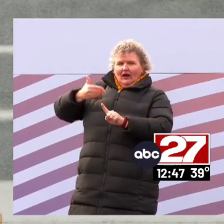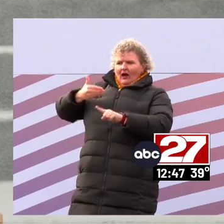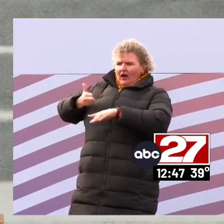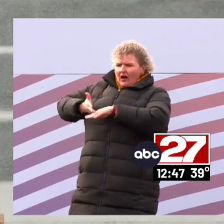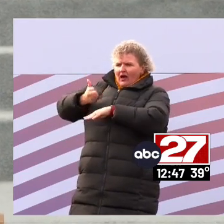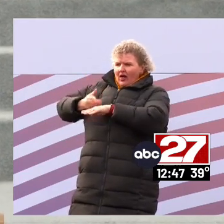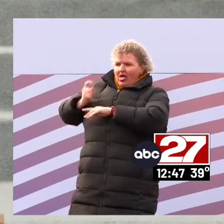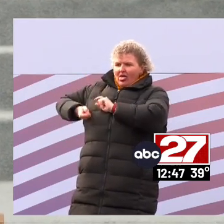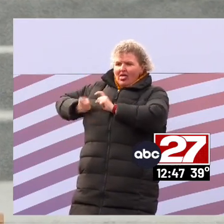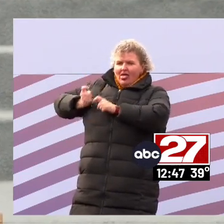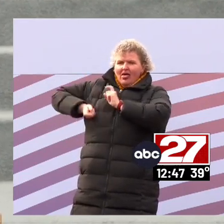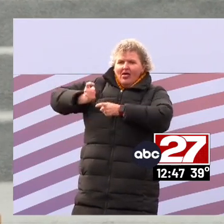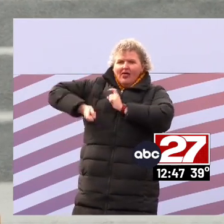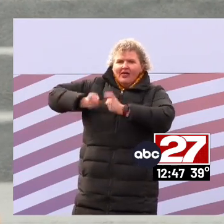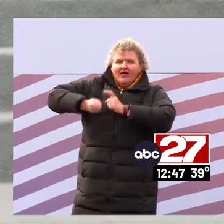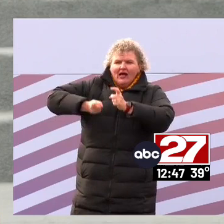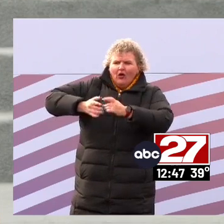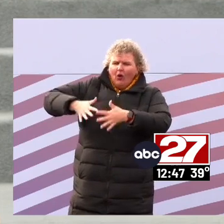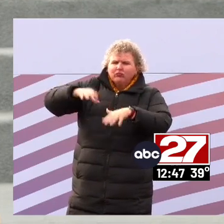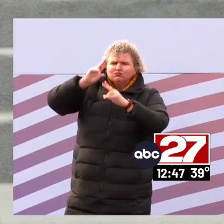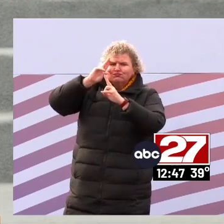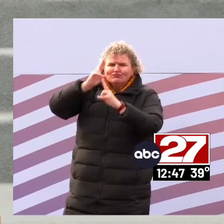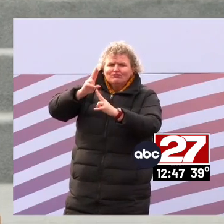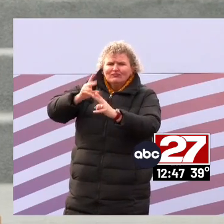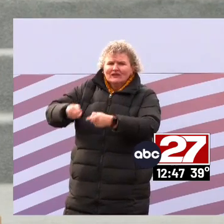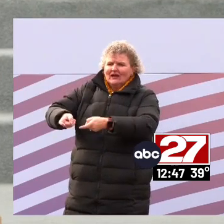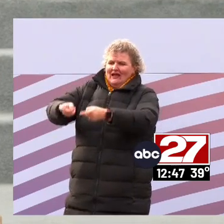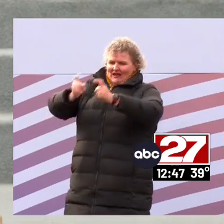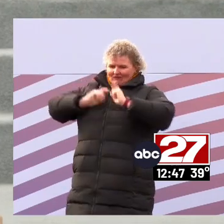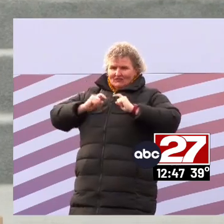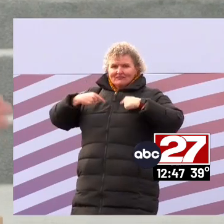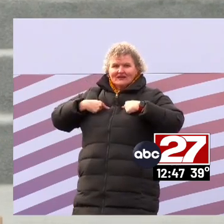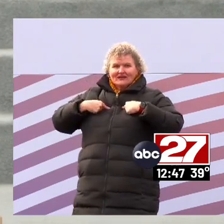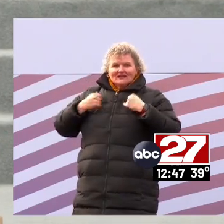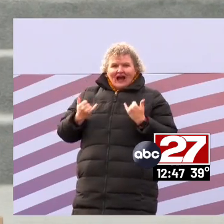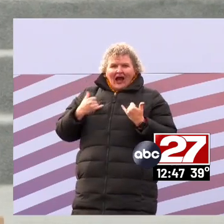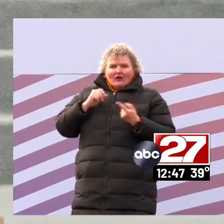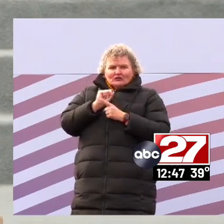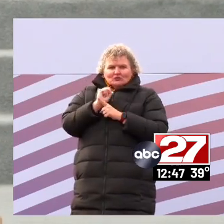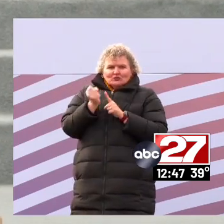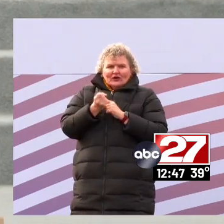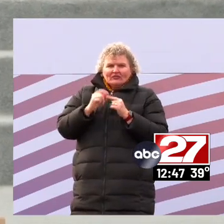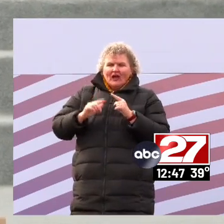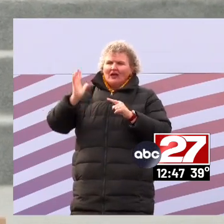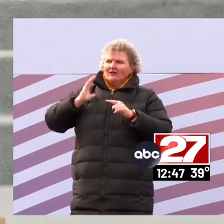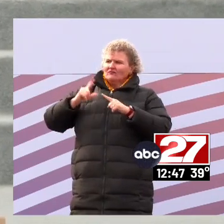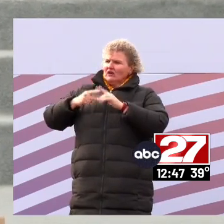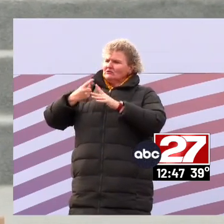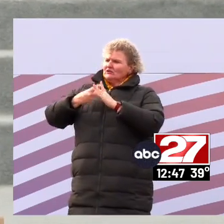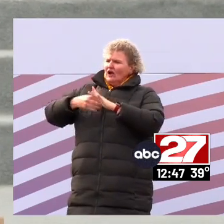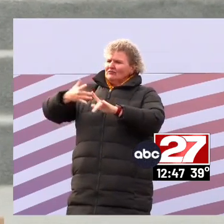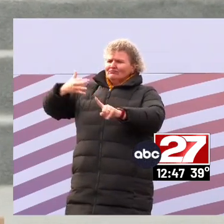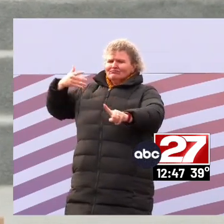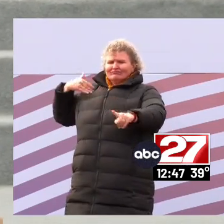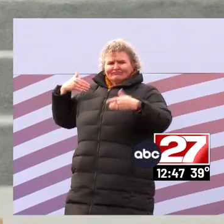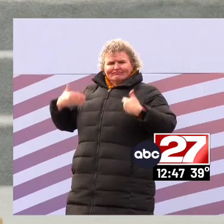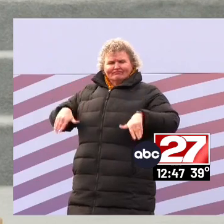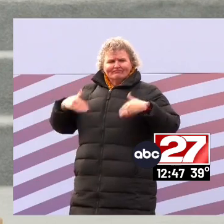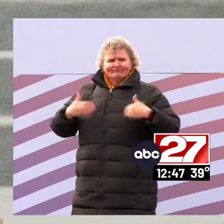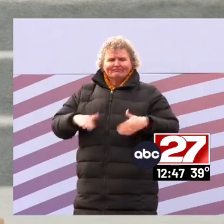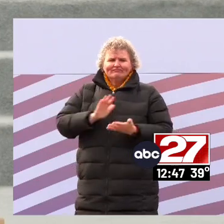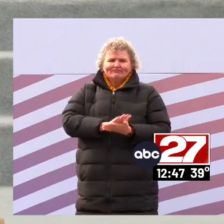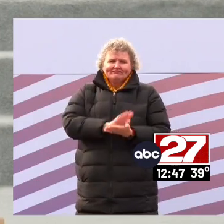honor, and you are leaving us in a better place than when we started. Thank you, Governor Wolf. Thank